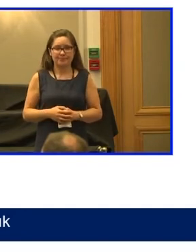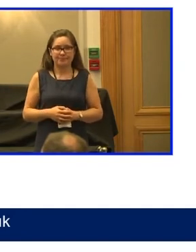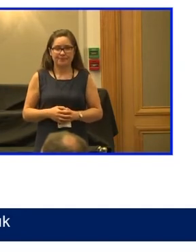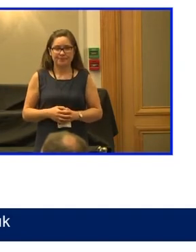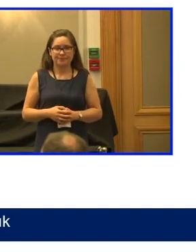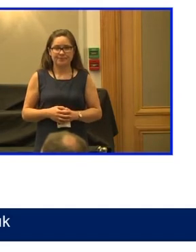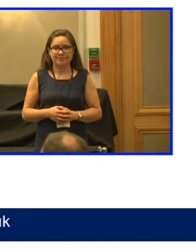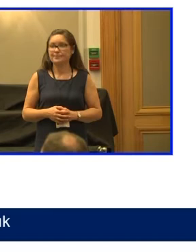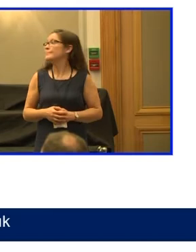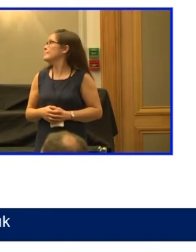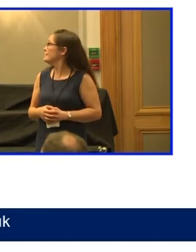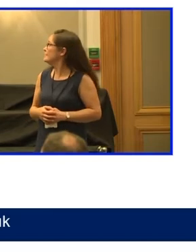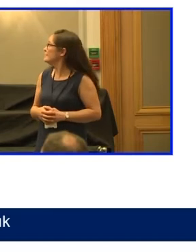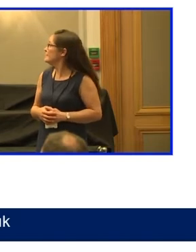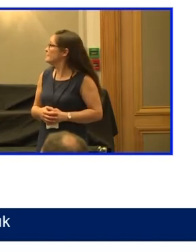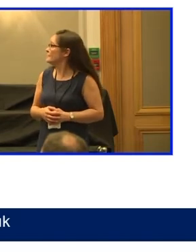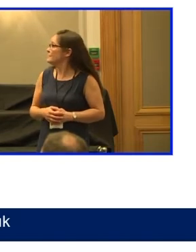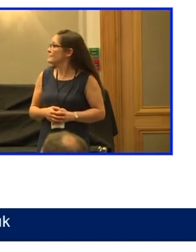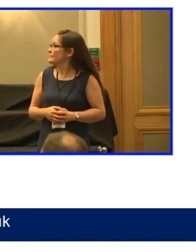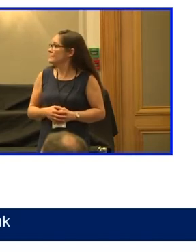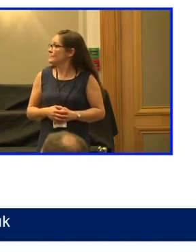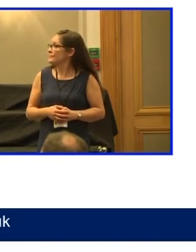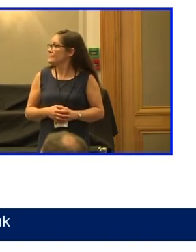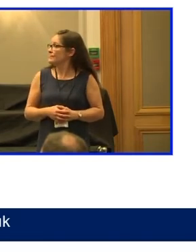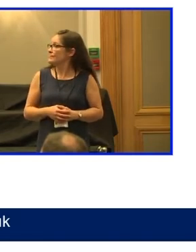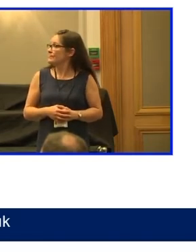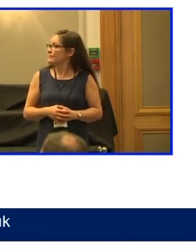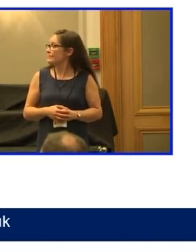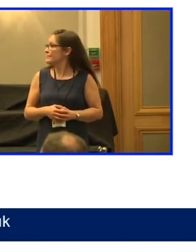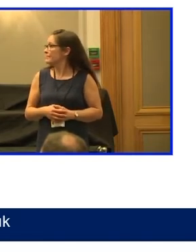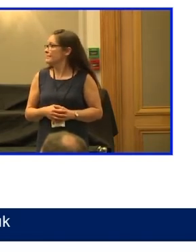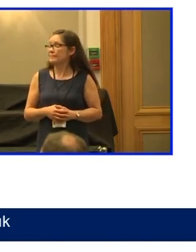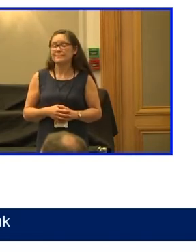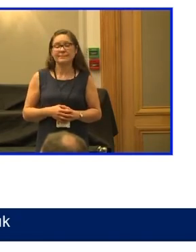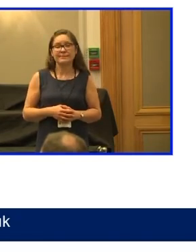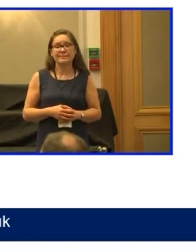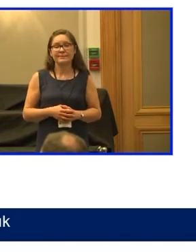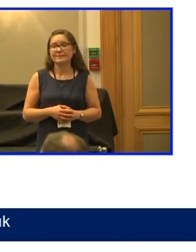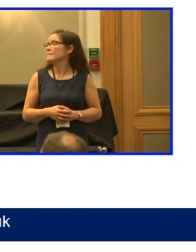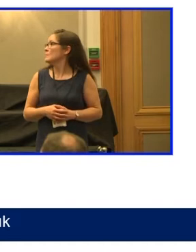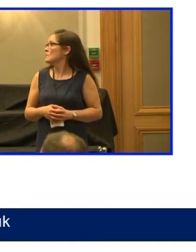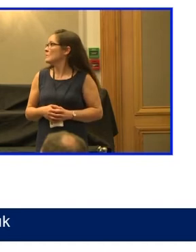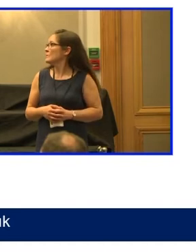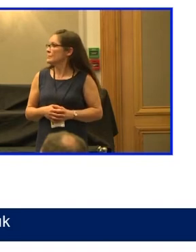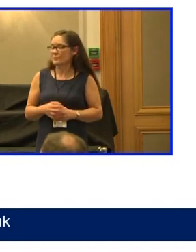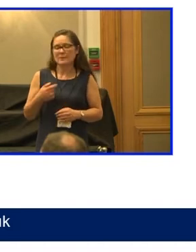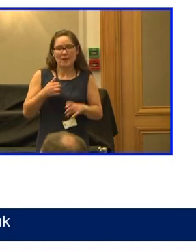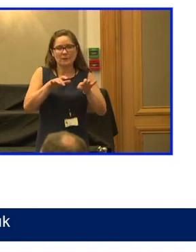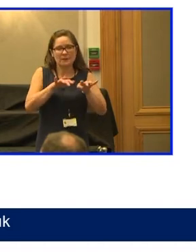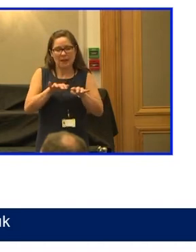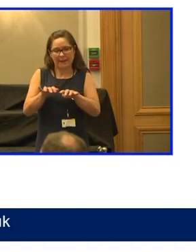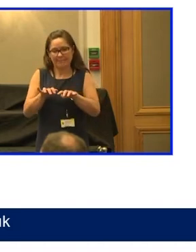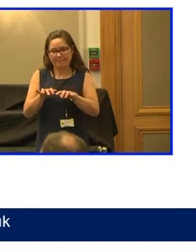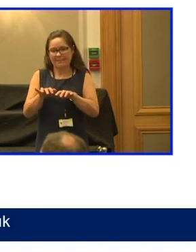Pane. And I'm gonna desktop. Right, and then I'm just gonna do a little type to say. Space. Oh, if it lets me do that, close